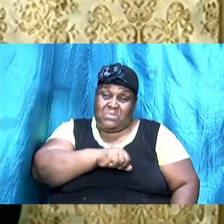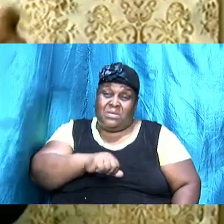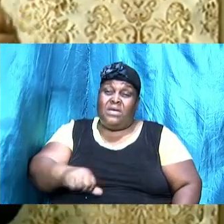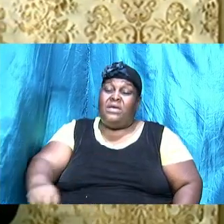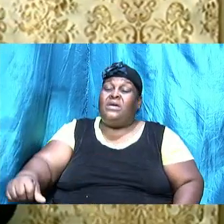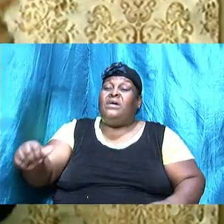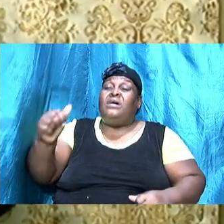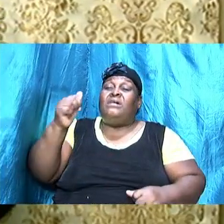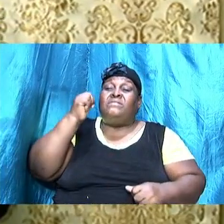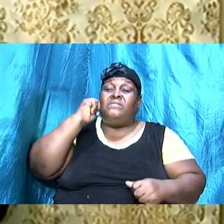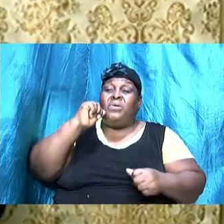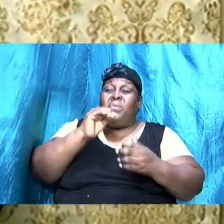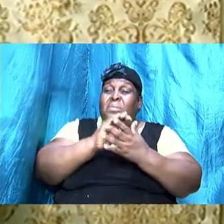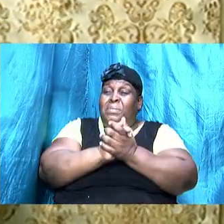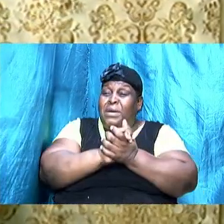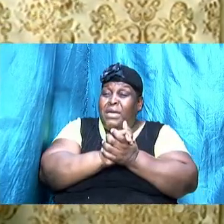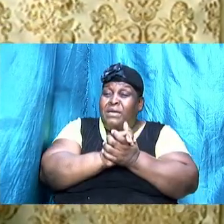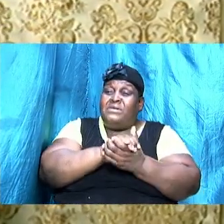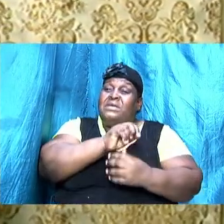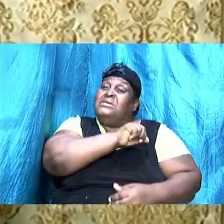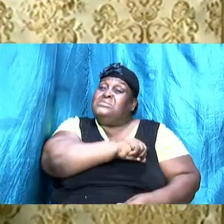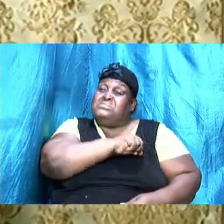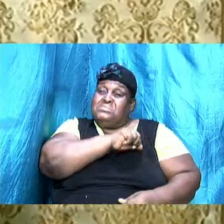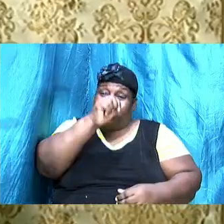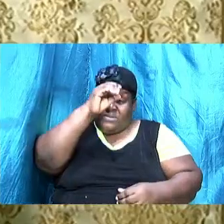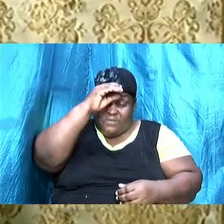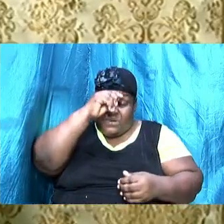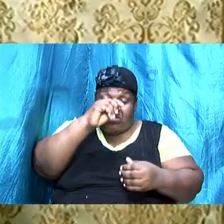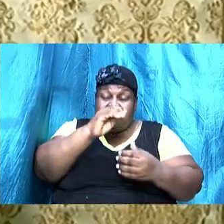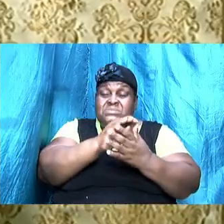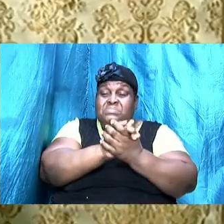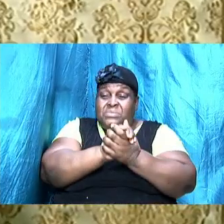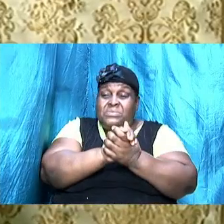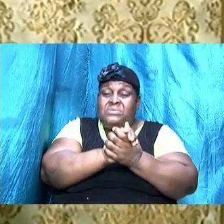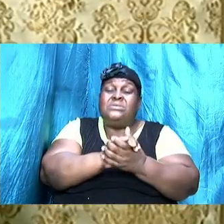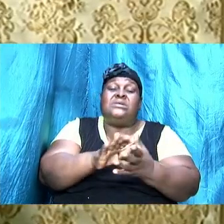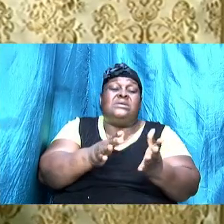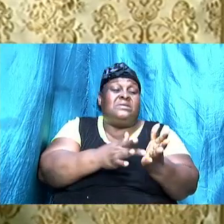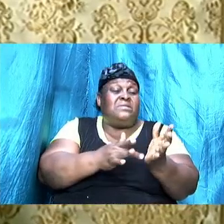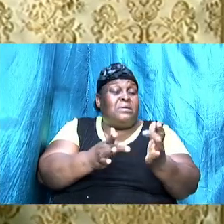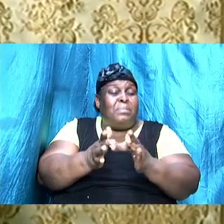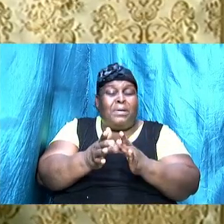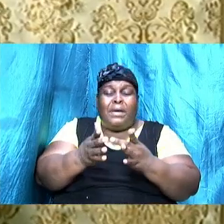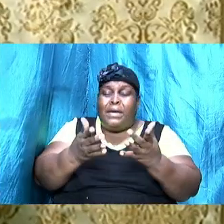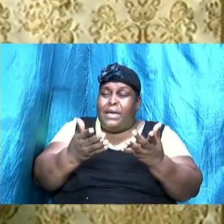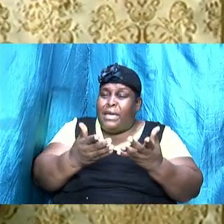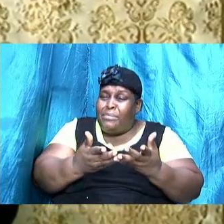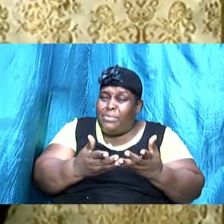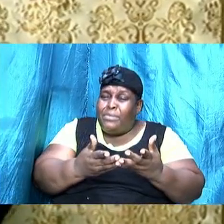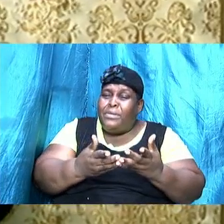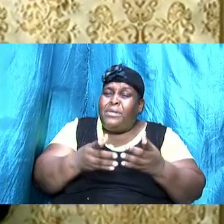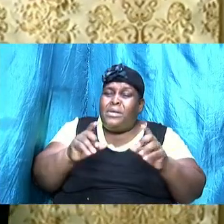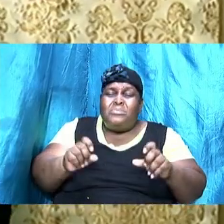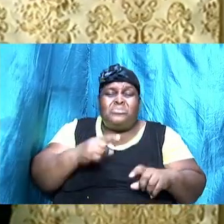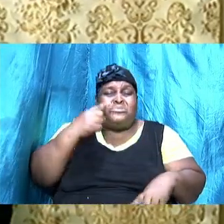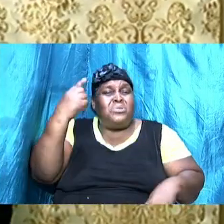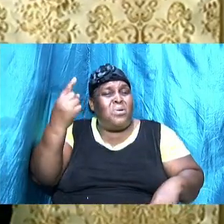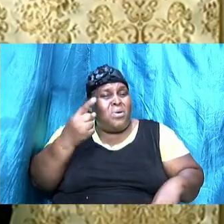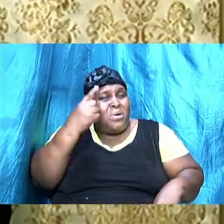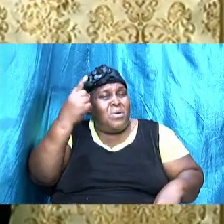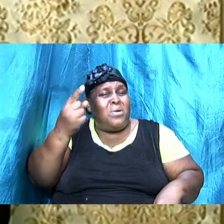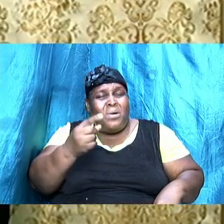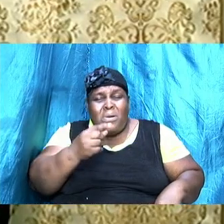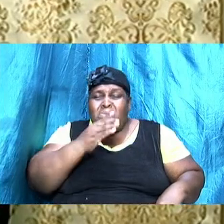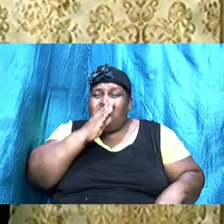action, even if that action is against the Bible. The Bible must always be our reference, and